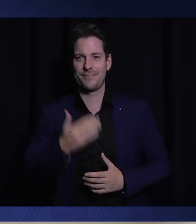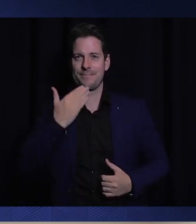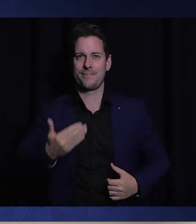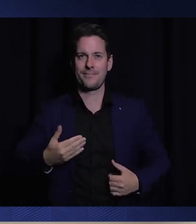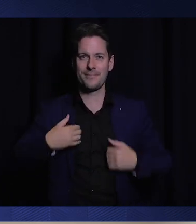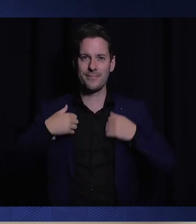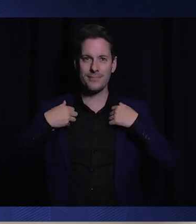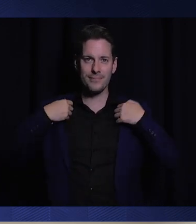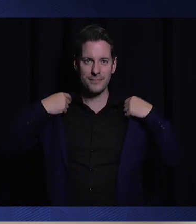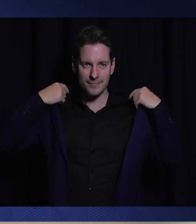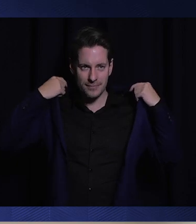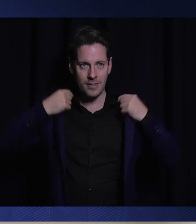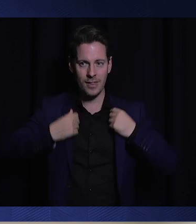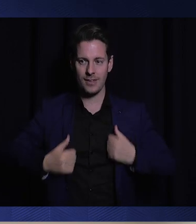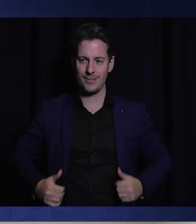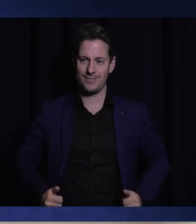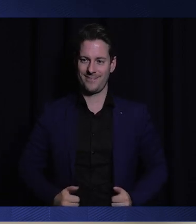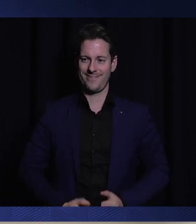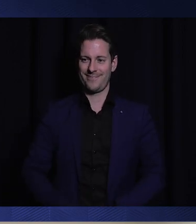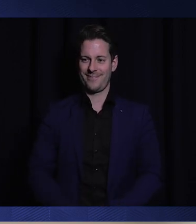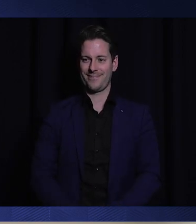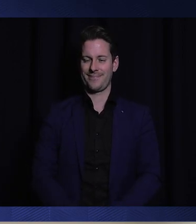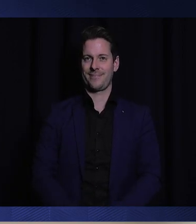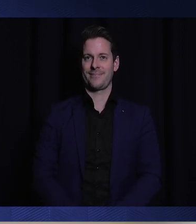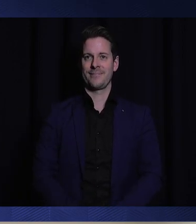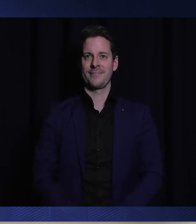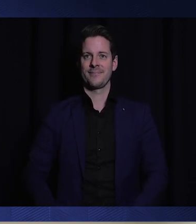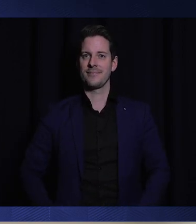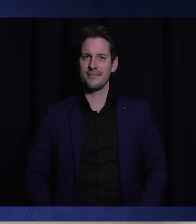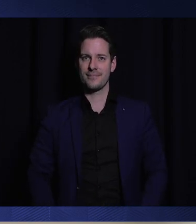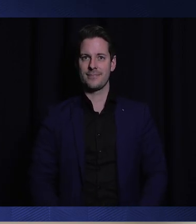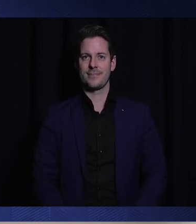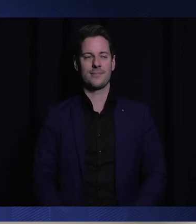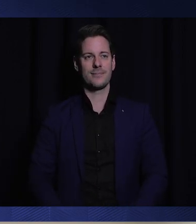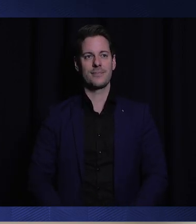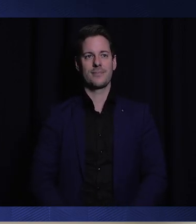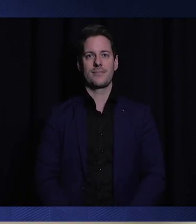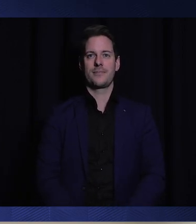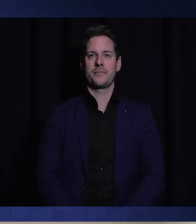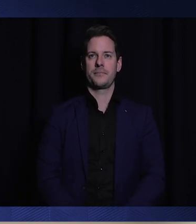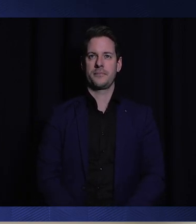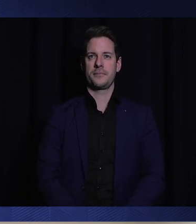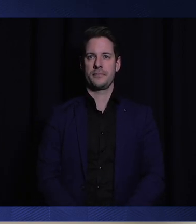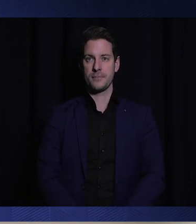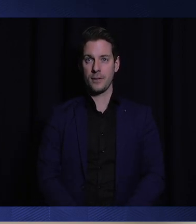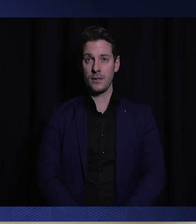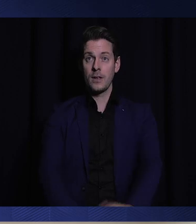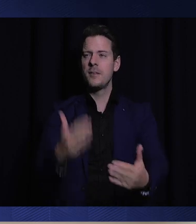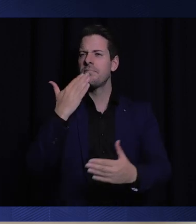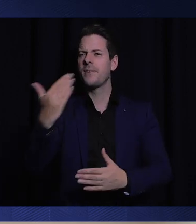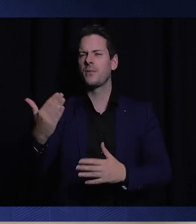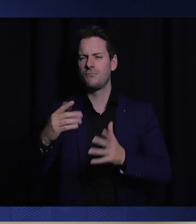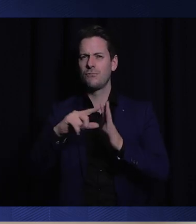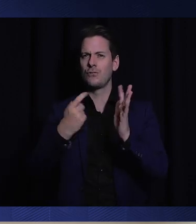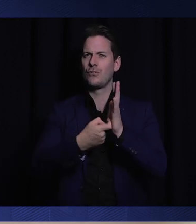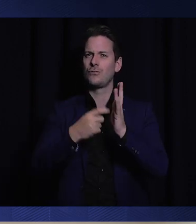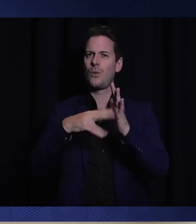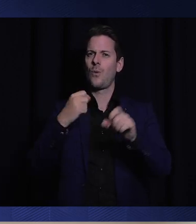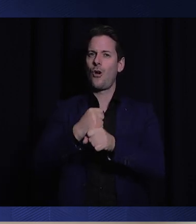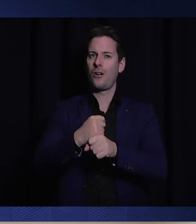is treated to a quality that enables it to be safely discharged to the receiving water or to reuse